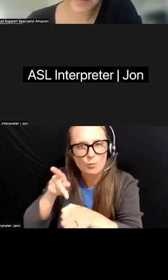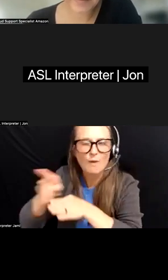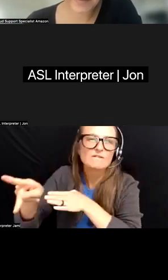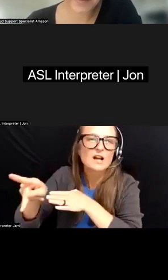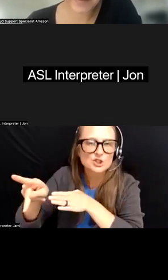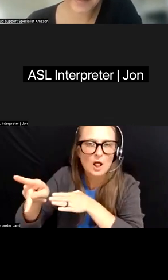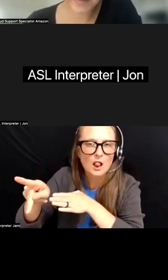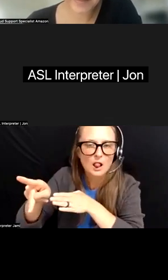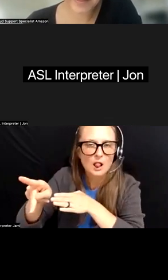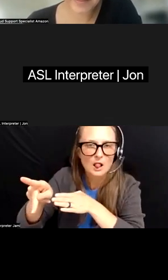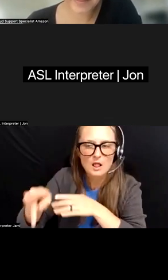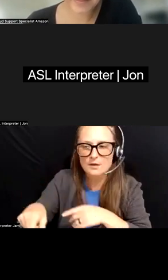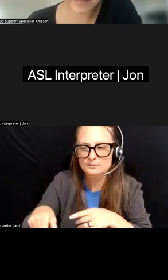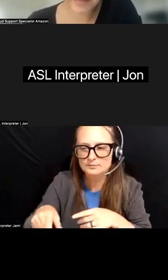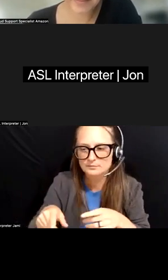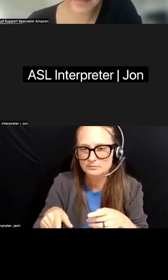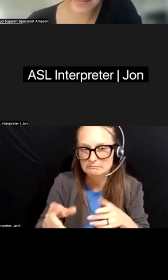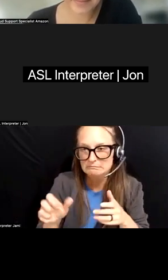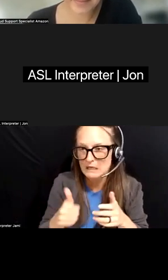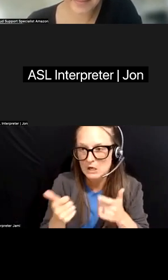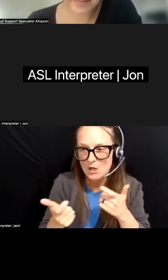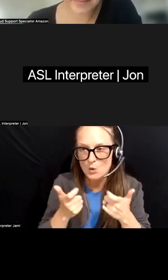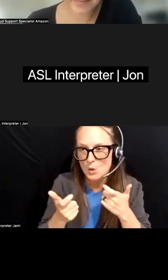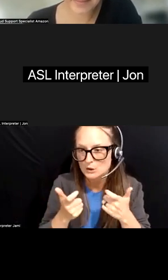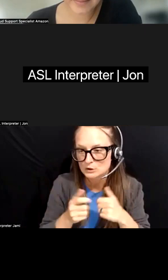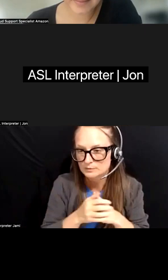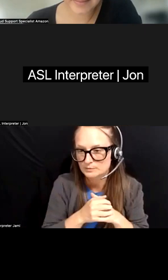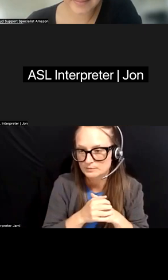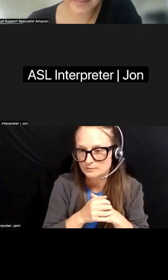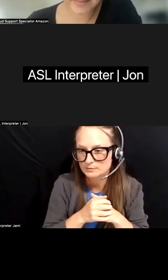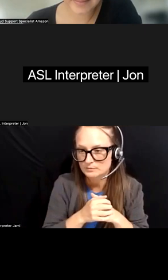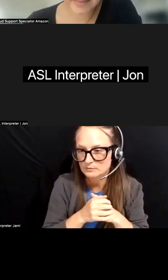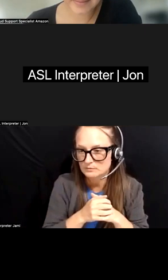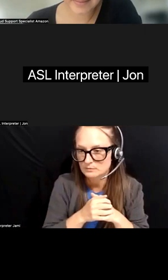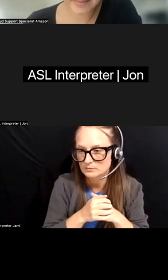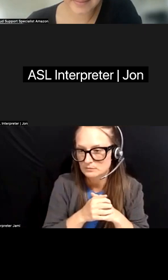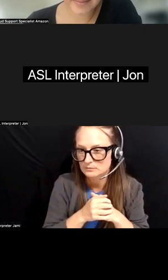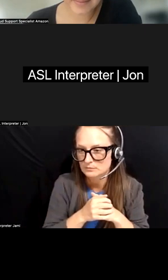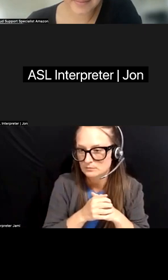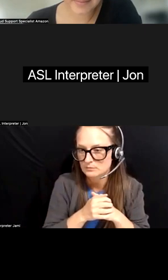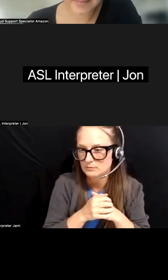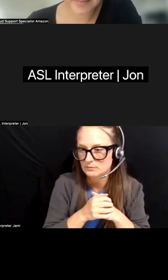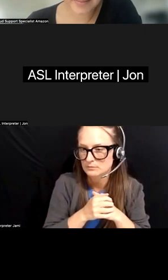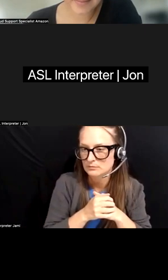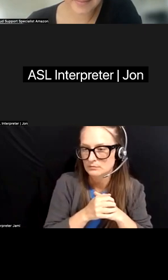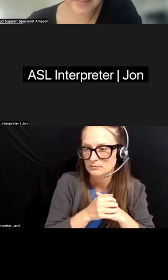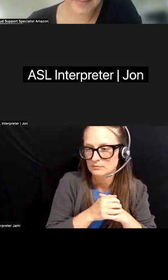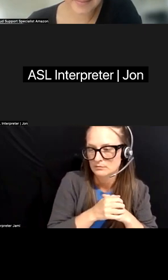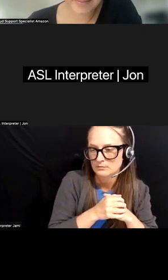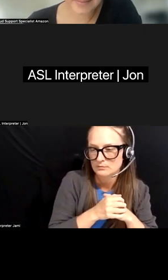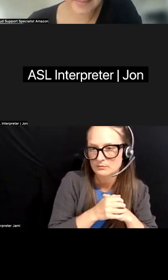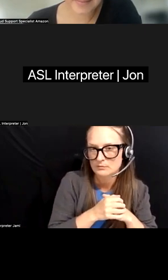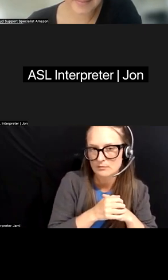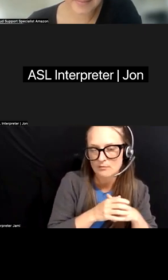Is that clear? Any other questions? There was a question, is CompTIA A+ needed after